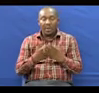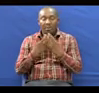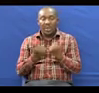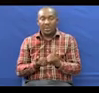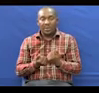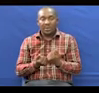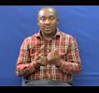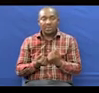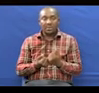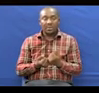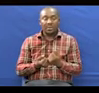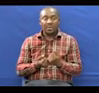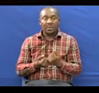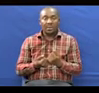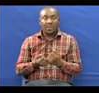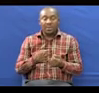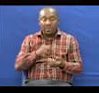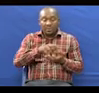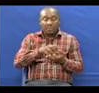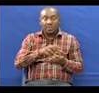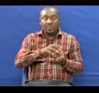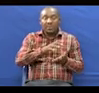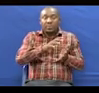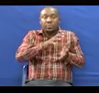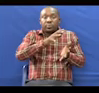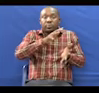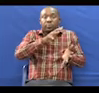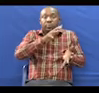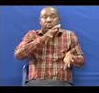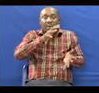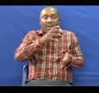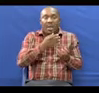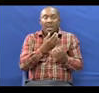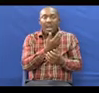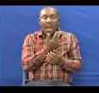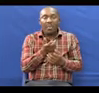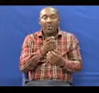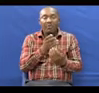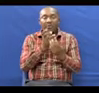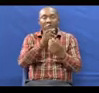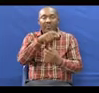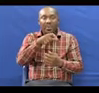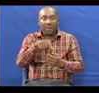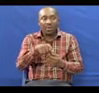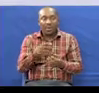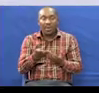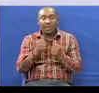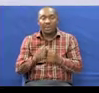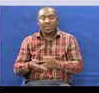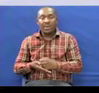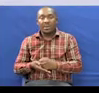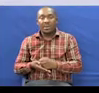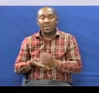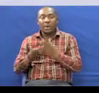Migrations. Because the additions of people or the increase of numbers of people in an areas,